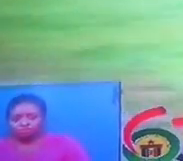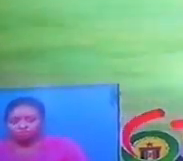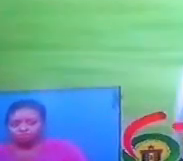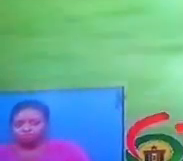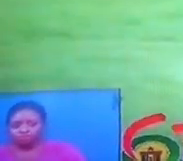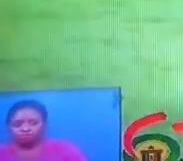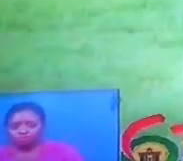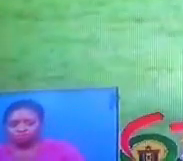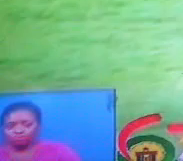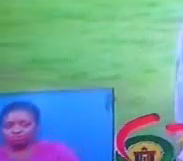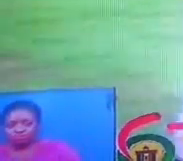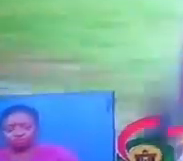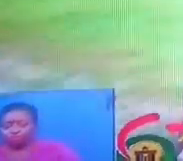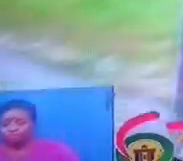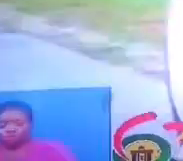Wow.